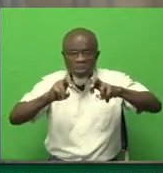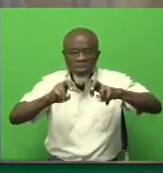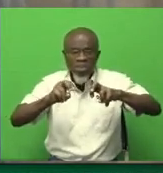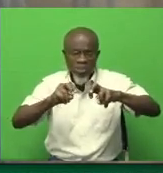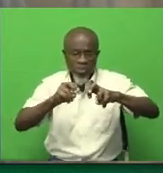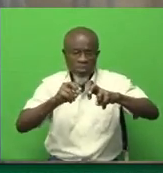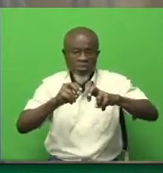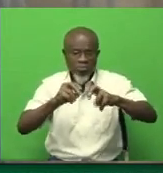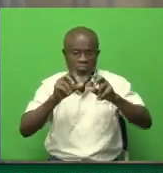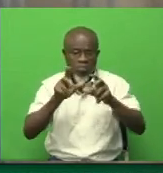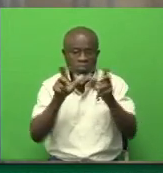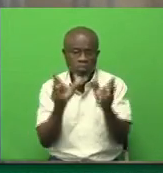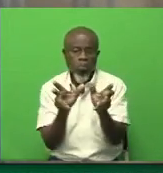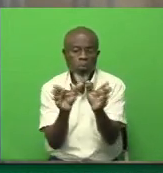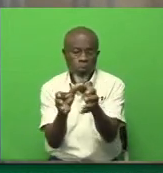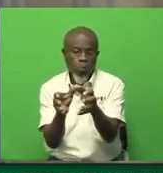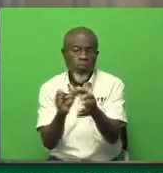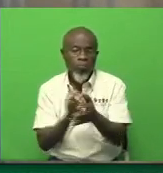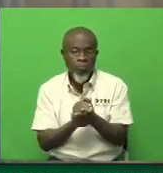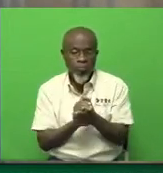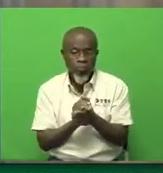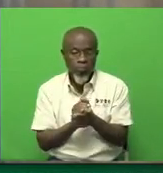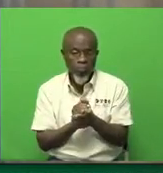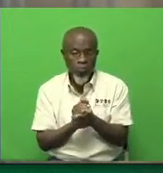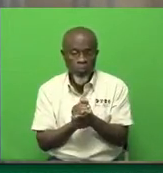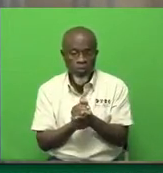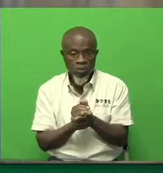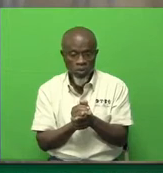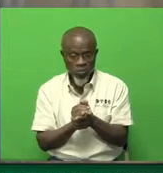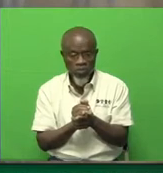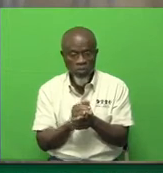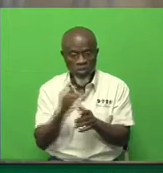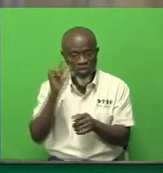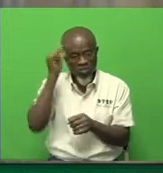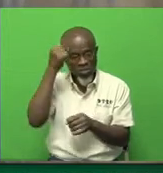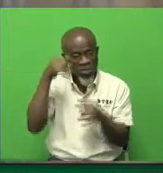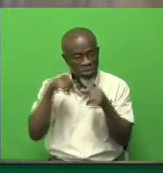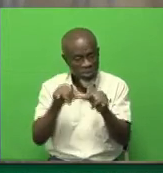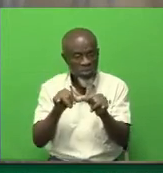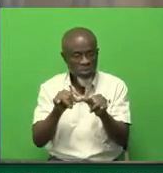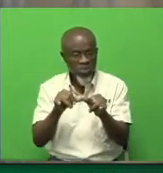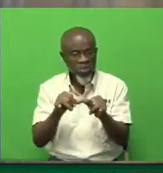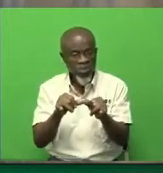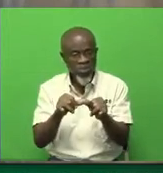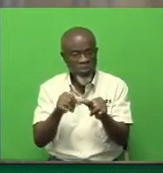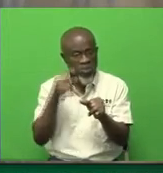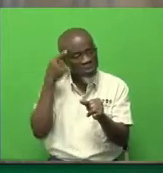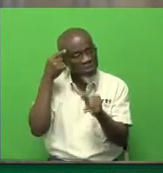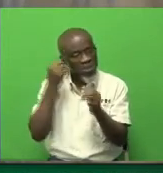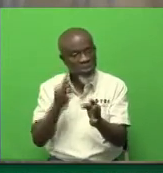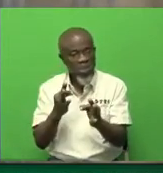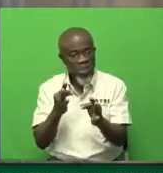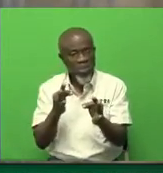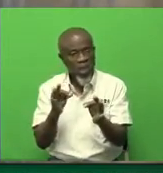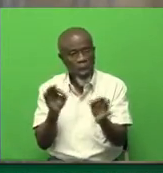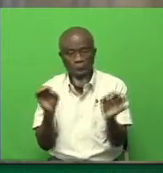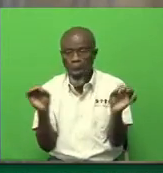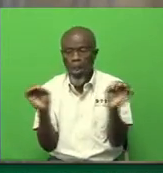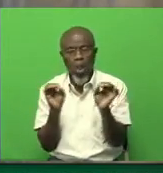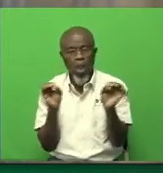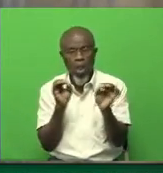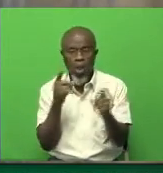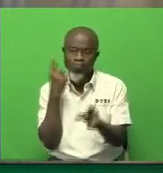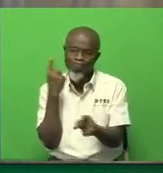year after year the government continues to make critical decisions without any proper data